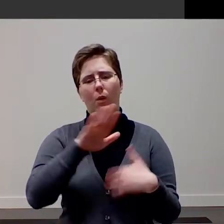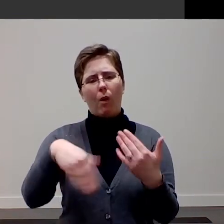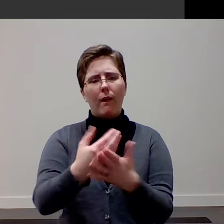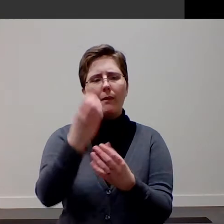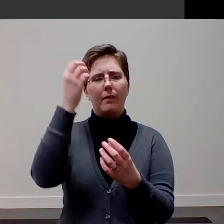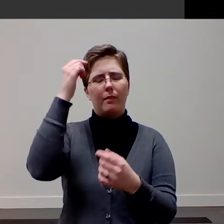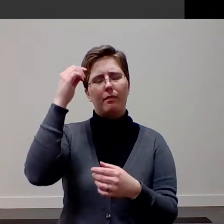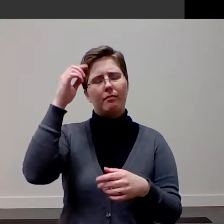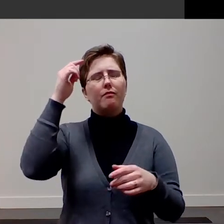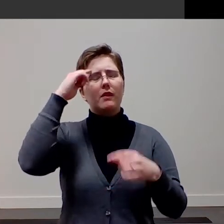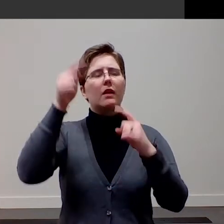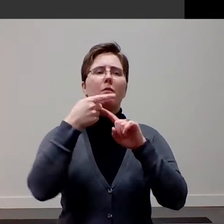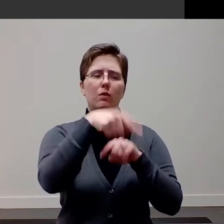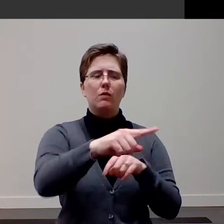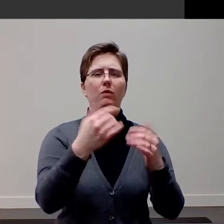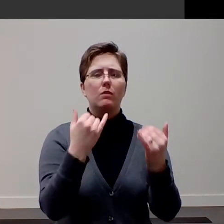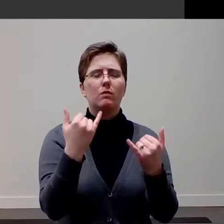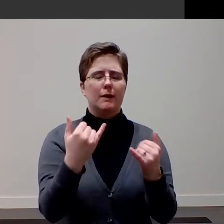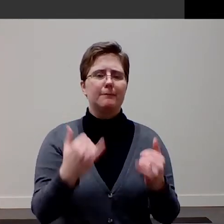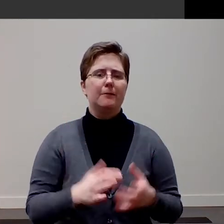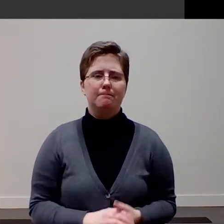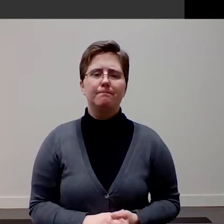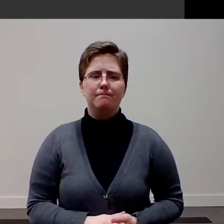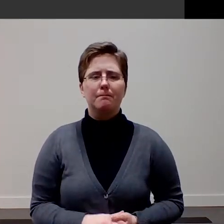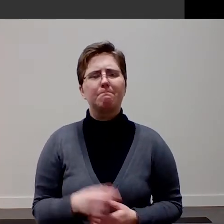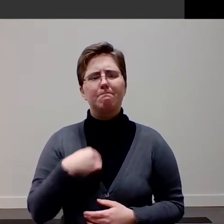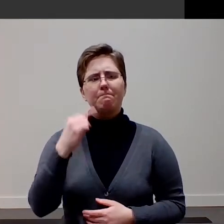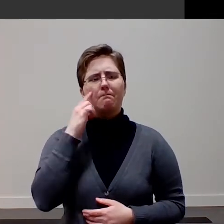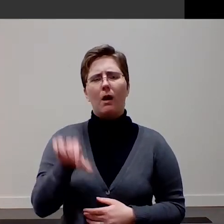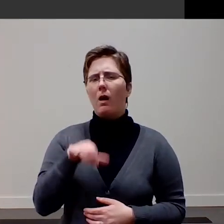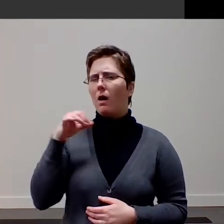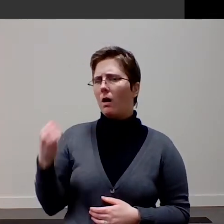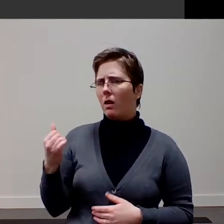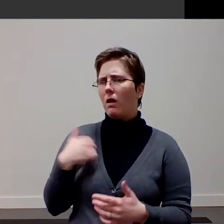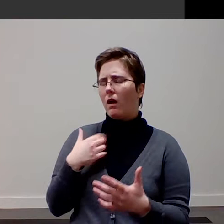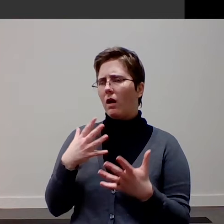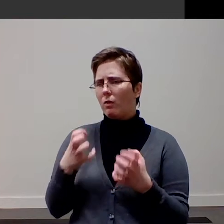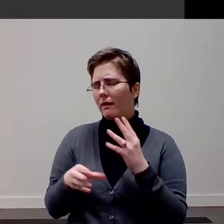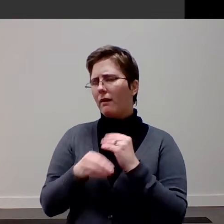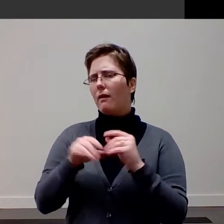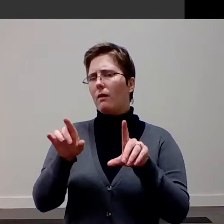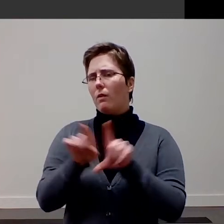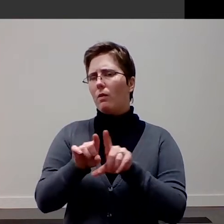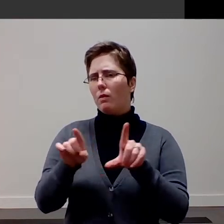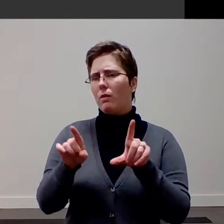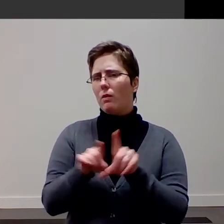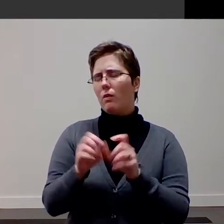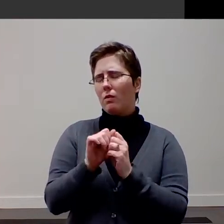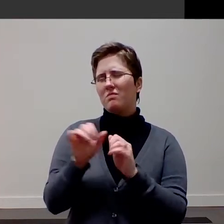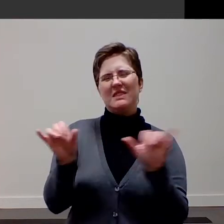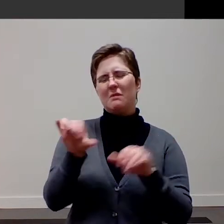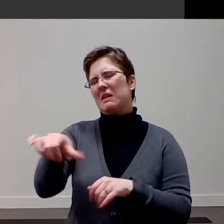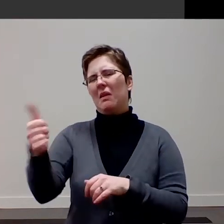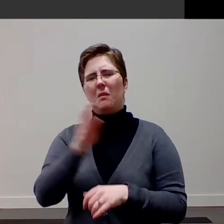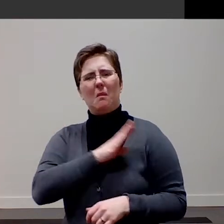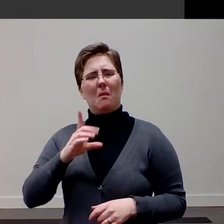thinking of you at this time. And I think that the other thing is that I want to build on is what the other board members